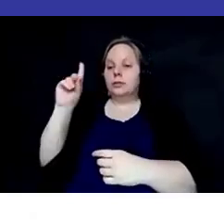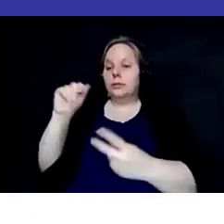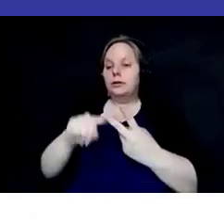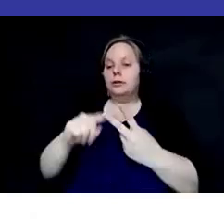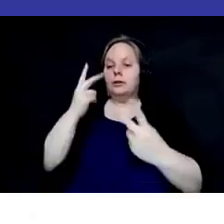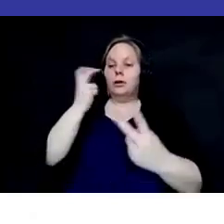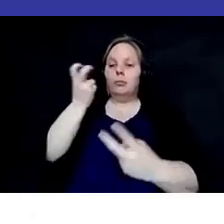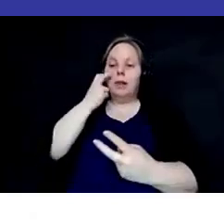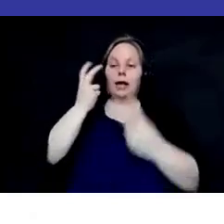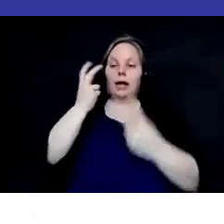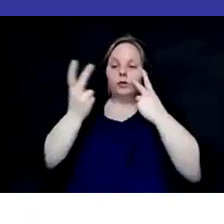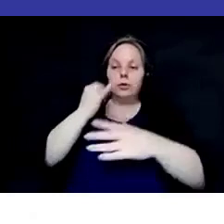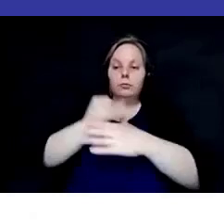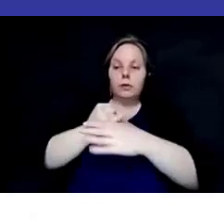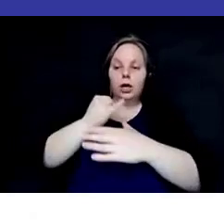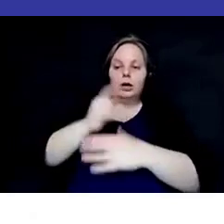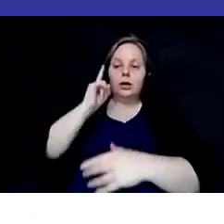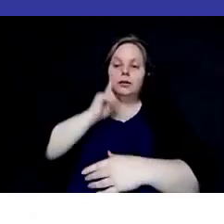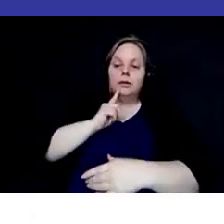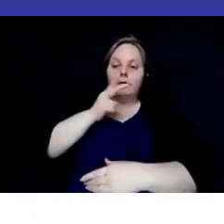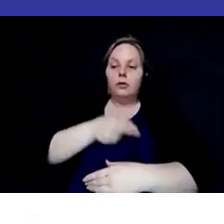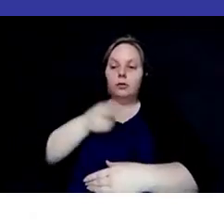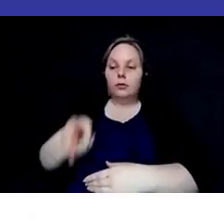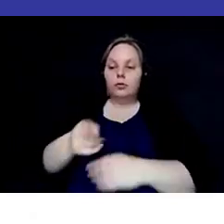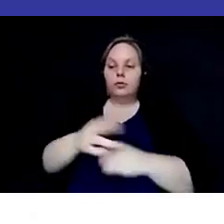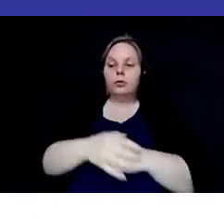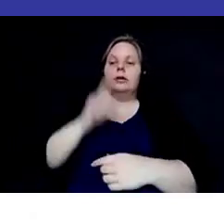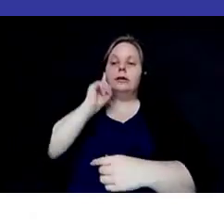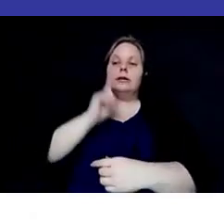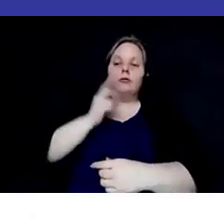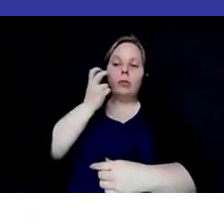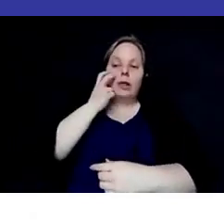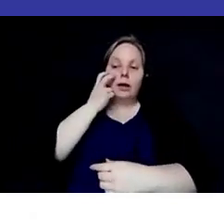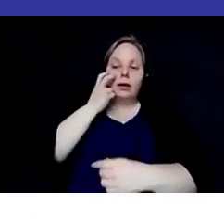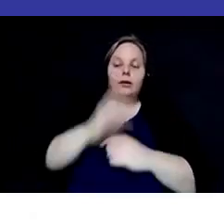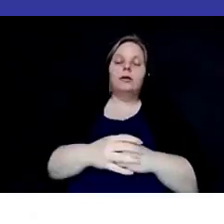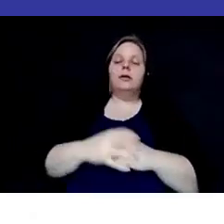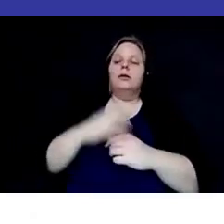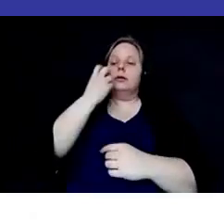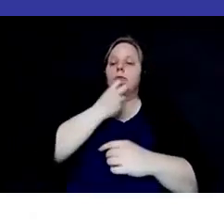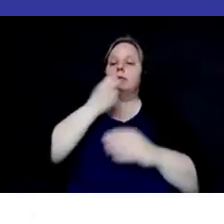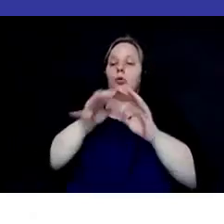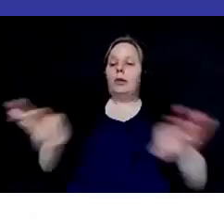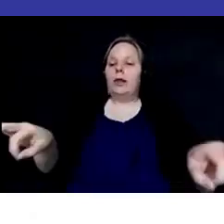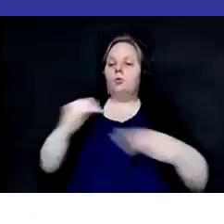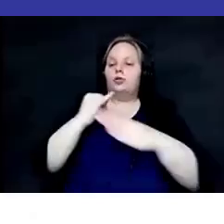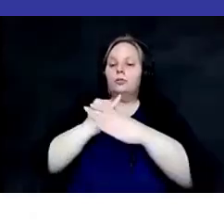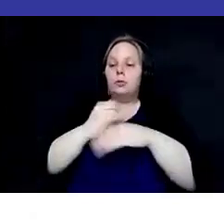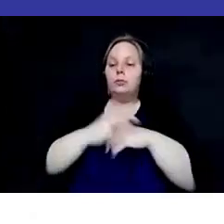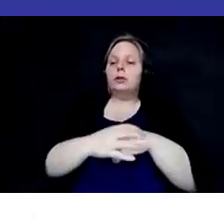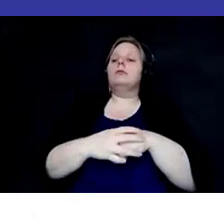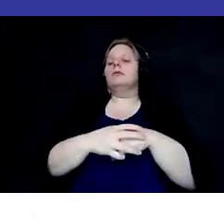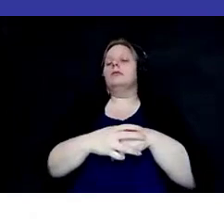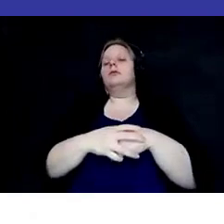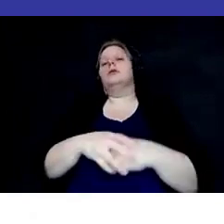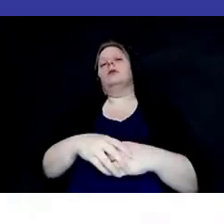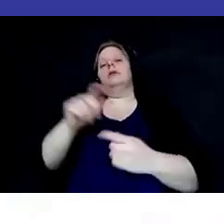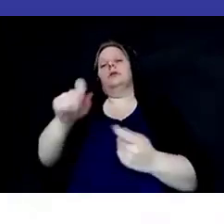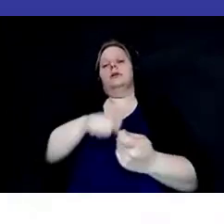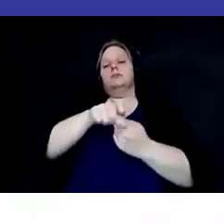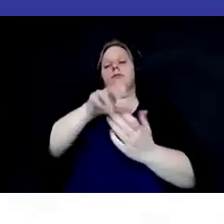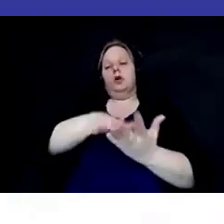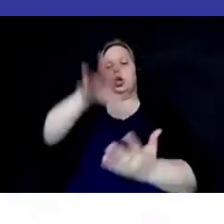visually impaired, deaf and hard of hearing, deaf-blind, speech or language impairment, and specific